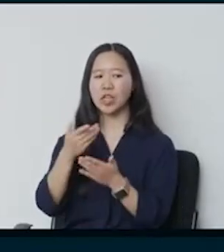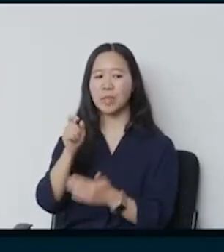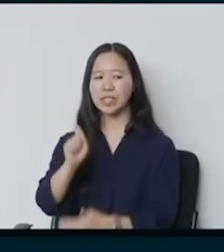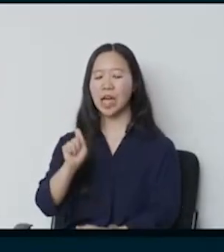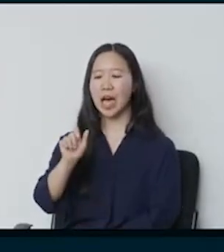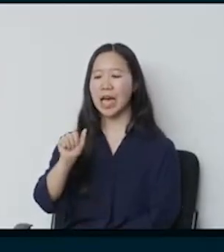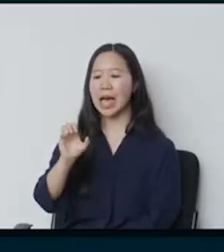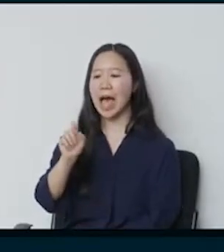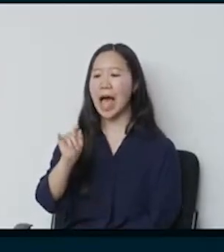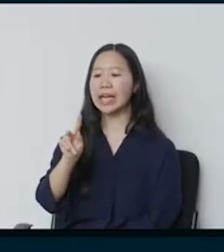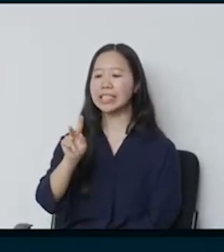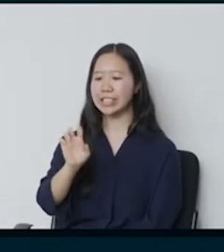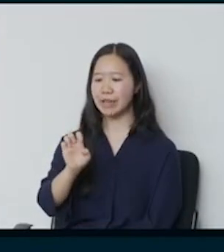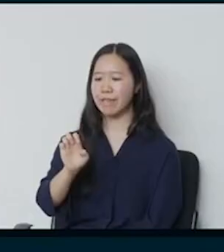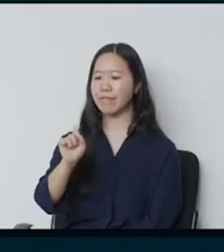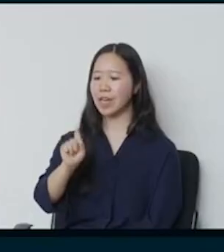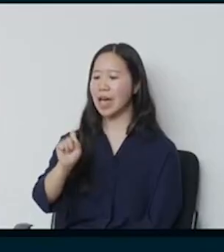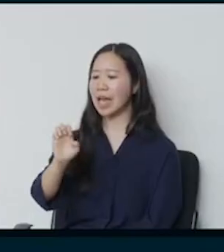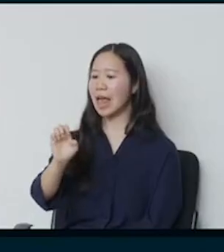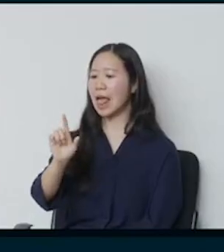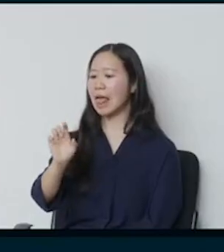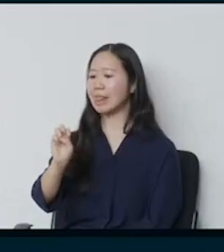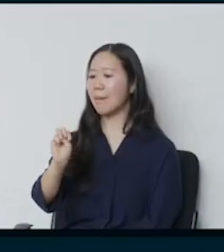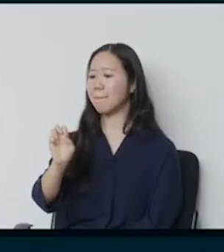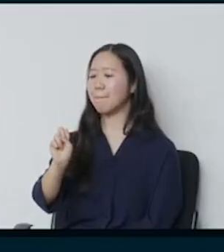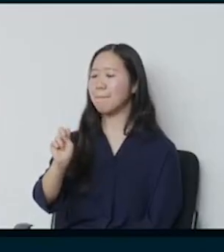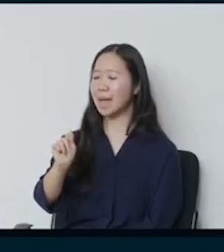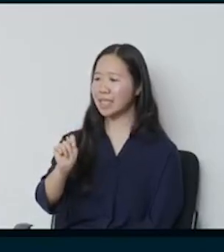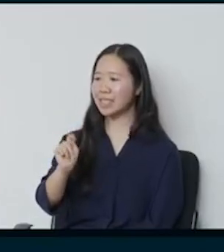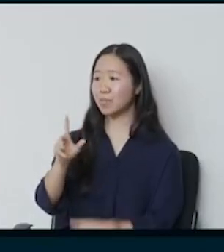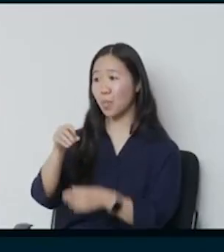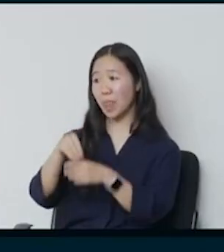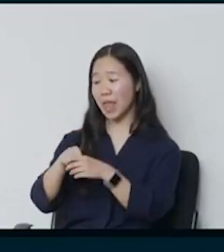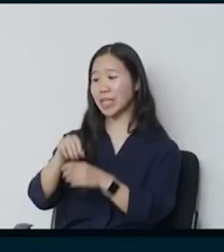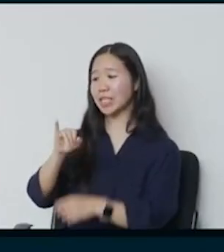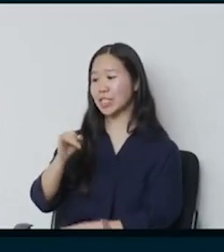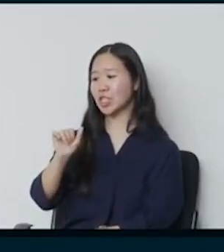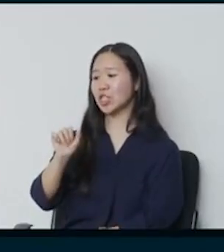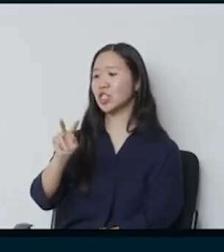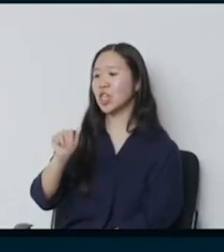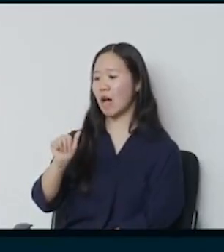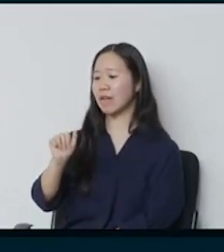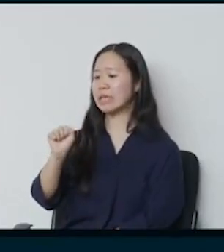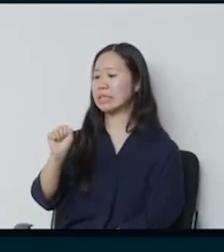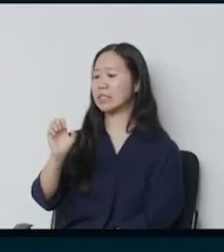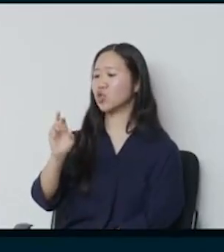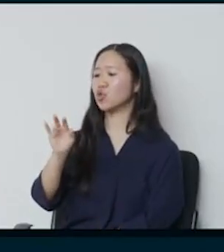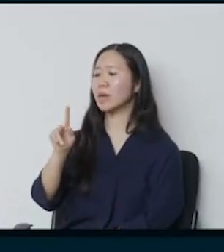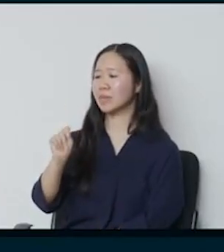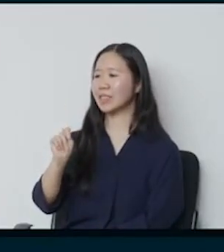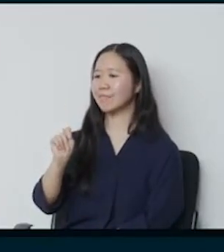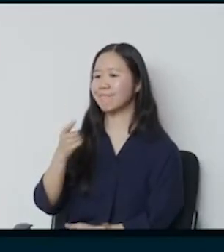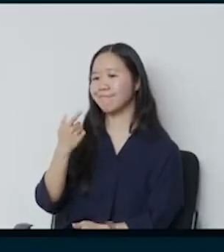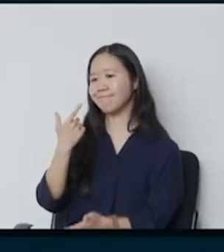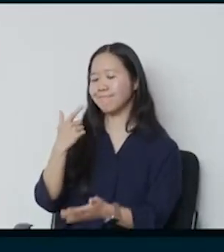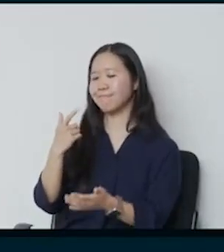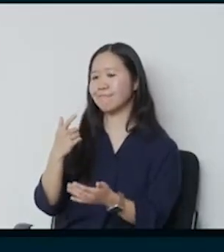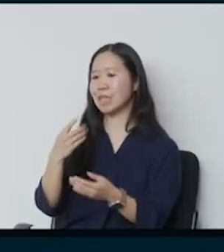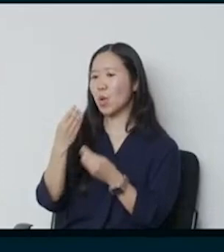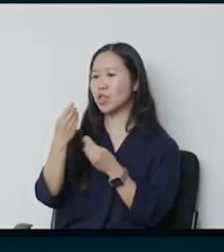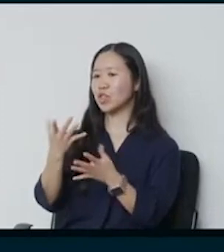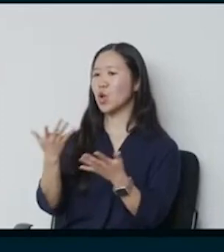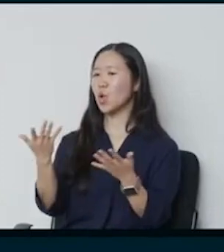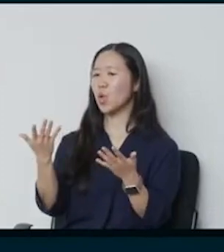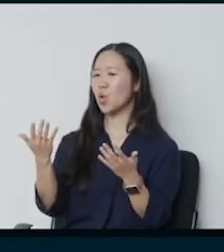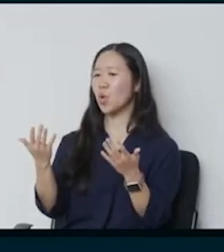So document.activeElement, it's a JavaScript thing, and it tells you what element has focus at any given moment. Is that making